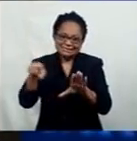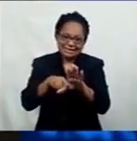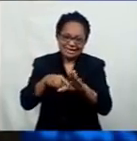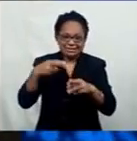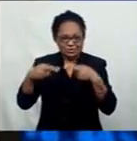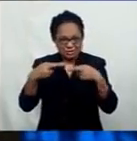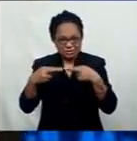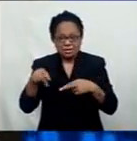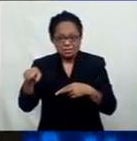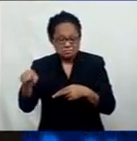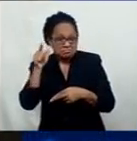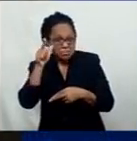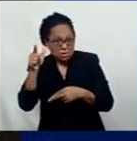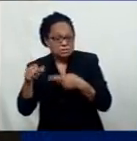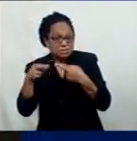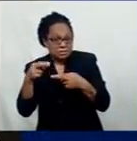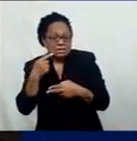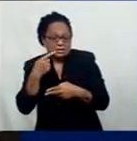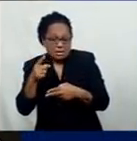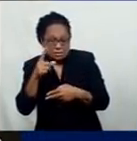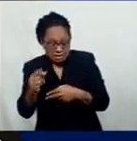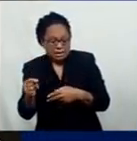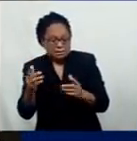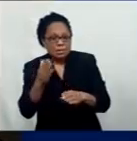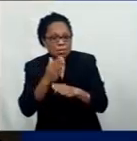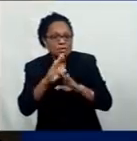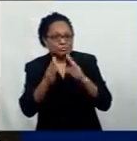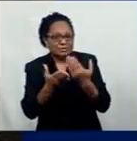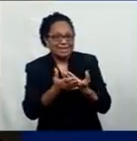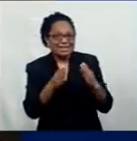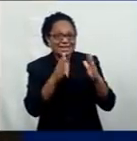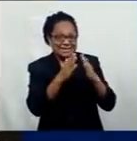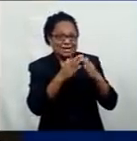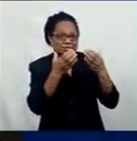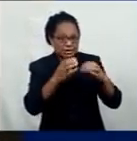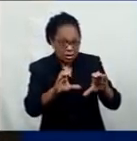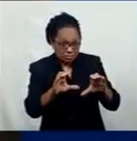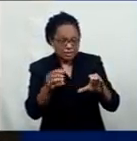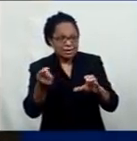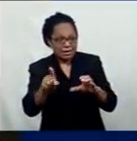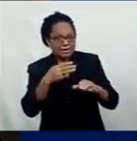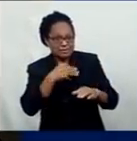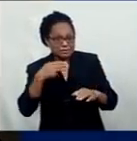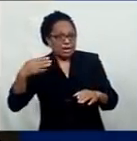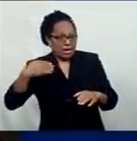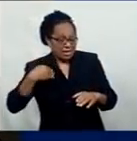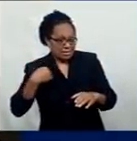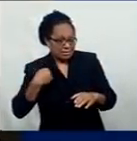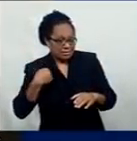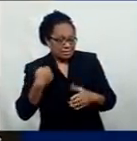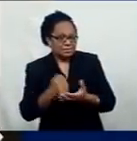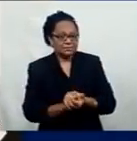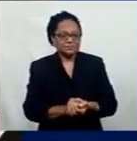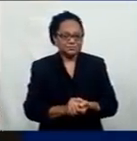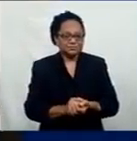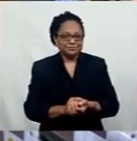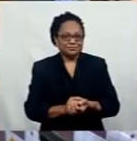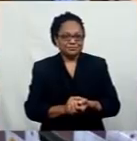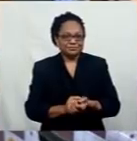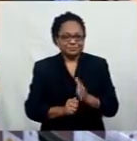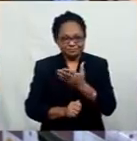they can work with a local municipality on the requirements, with the Ministry of Health having the last say. Details with Felipe